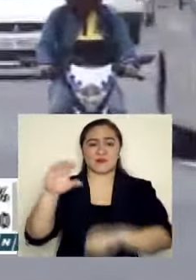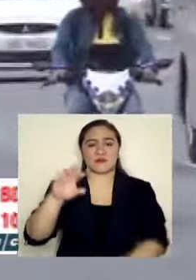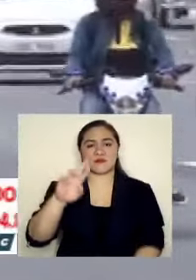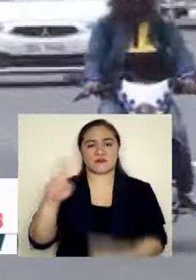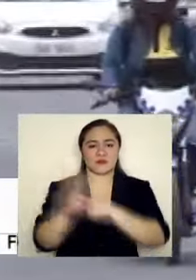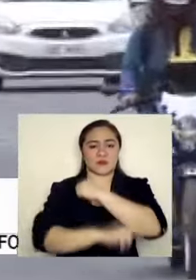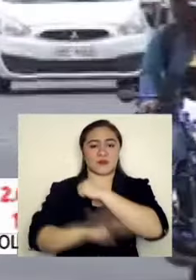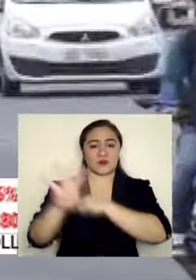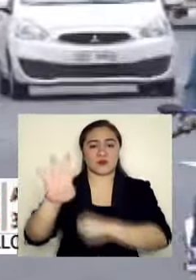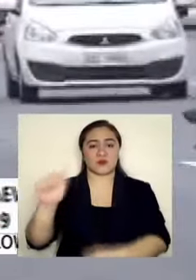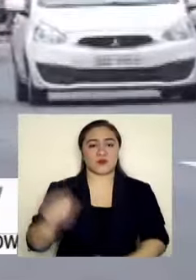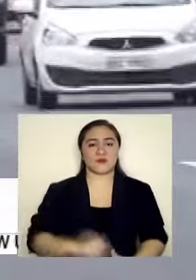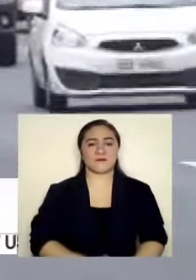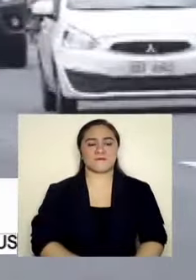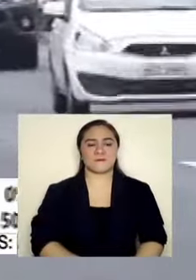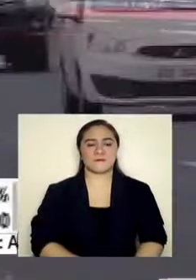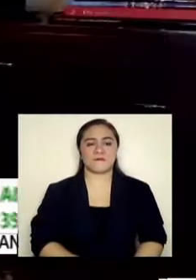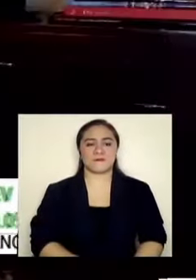region.